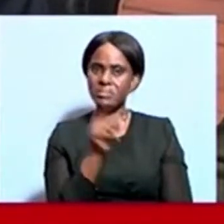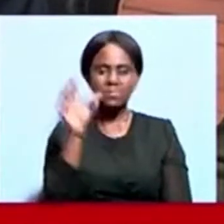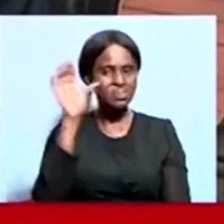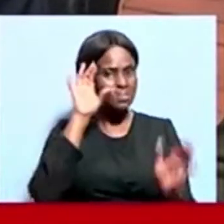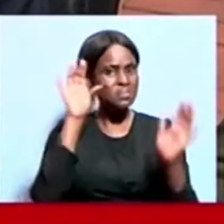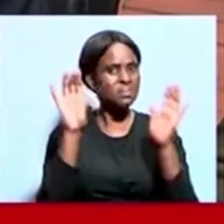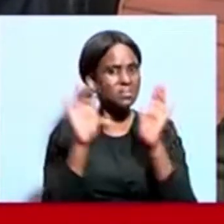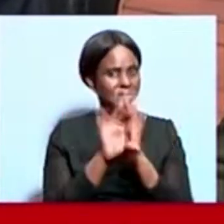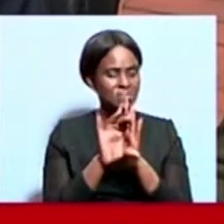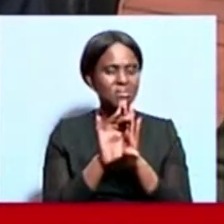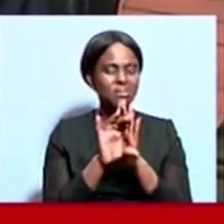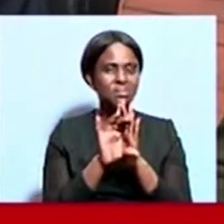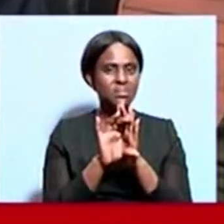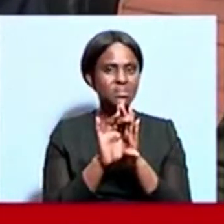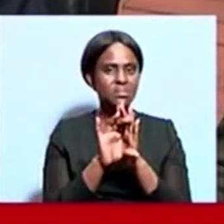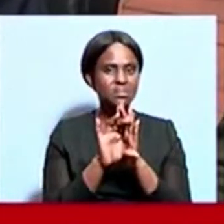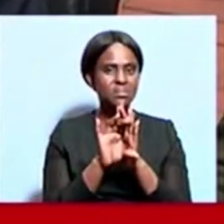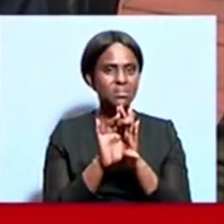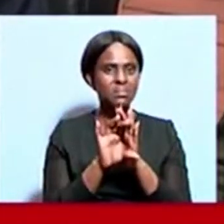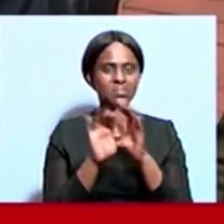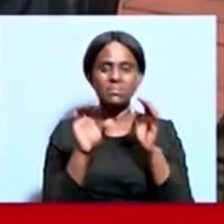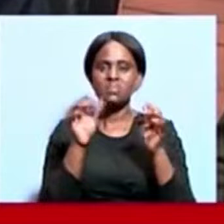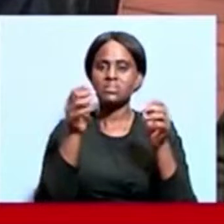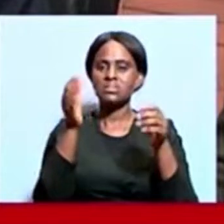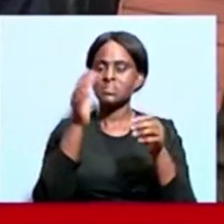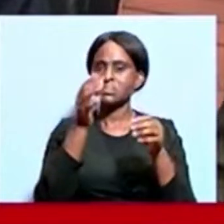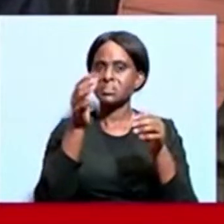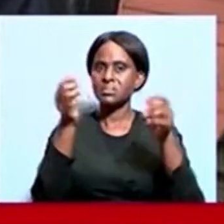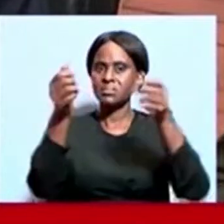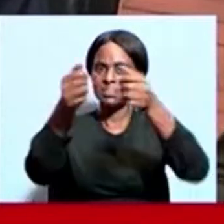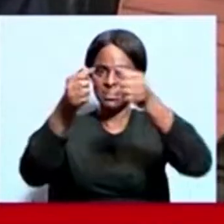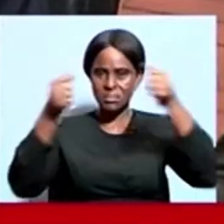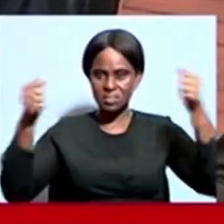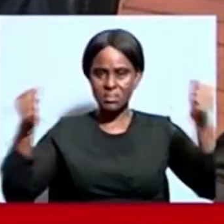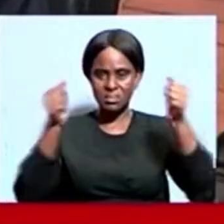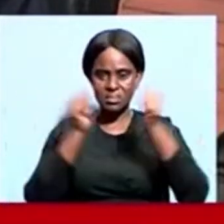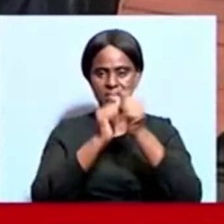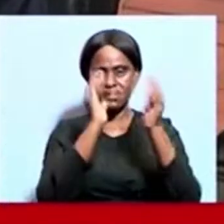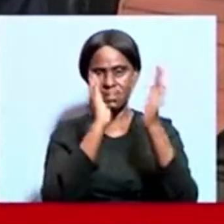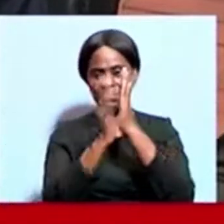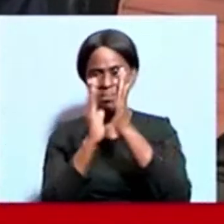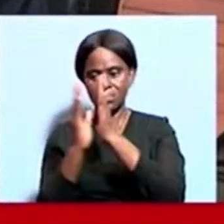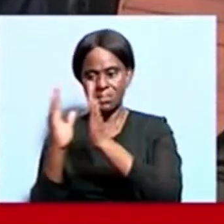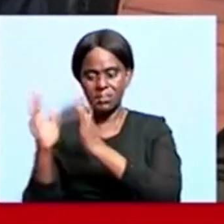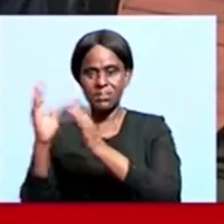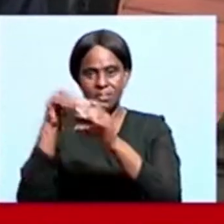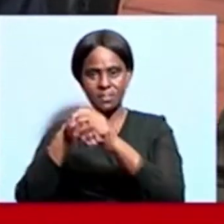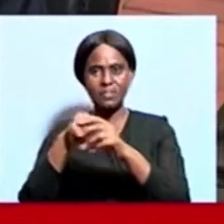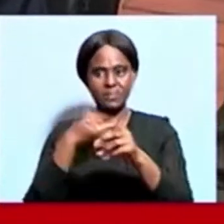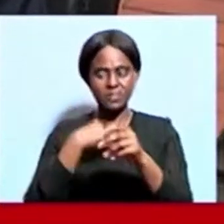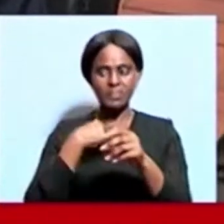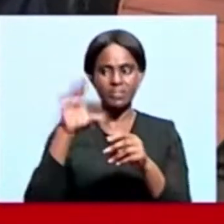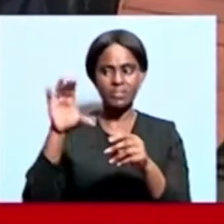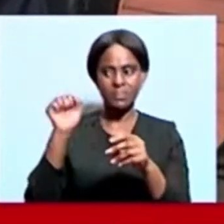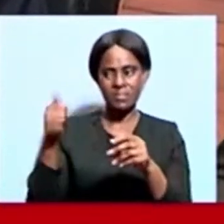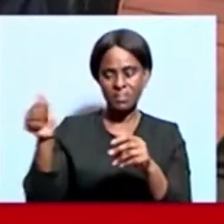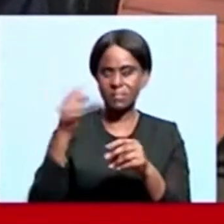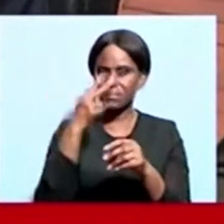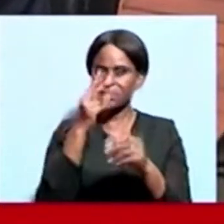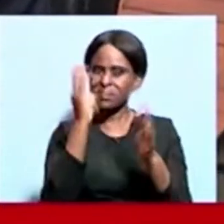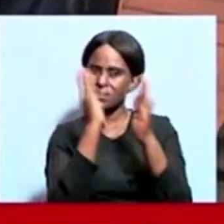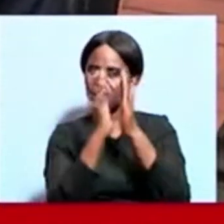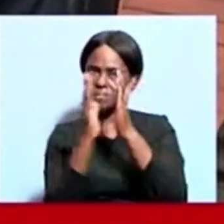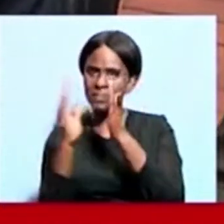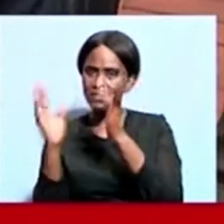picture of a cabinet with documents inside. Now, I want the Council Secretary to tell us, those documents in